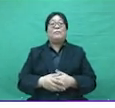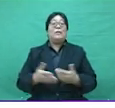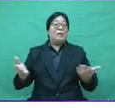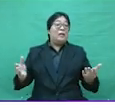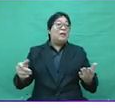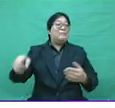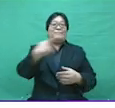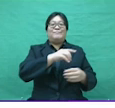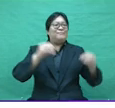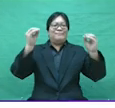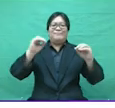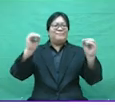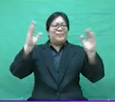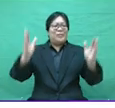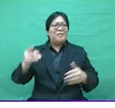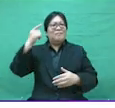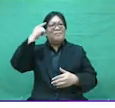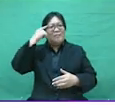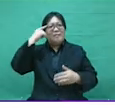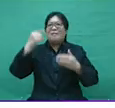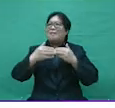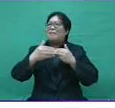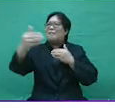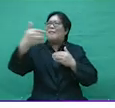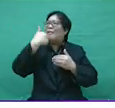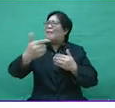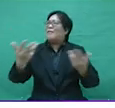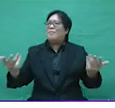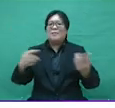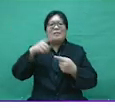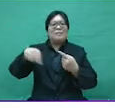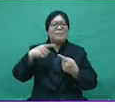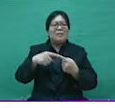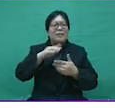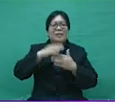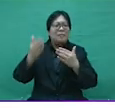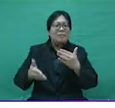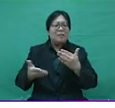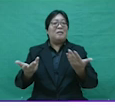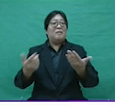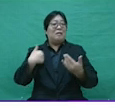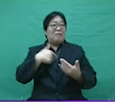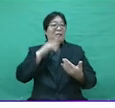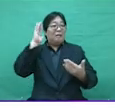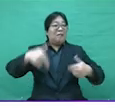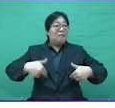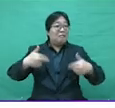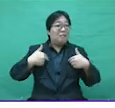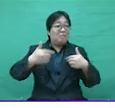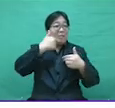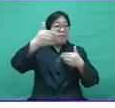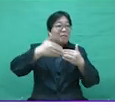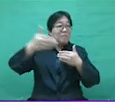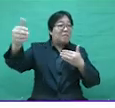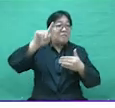And no one at that time thought how long that will last, and if you are going to live in that situation for a